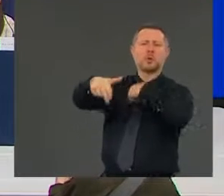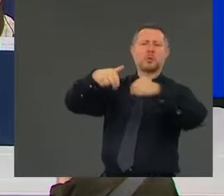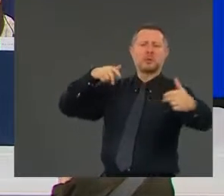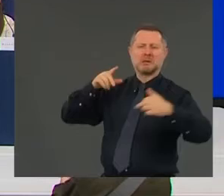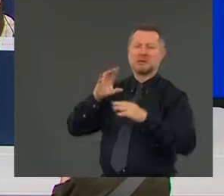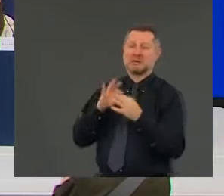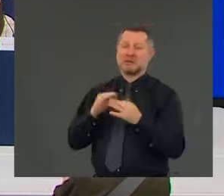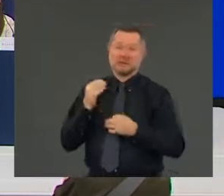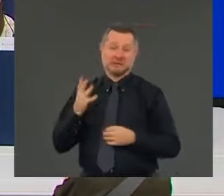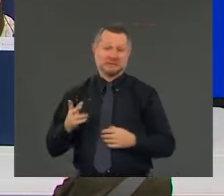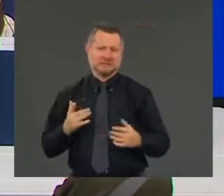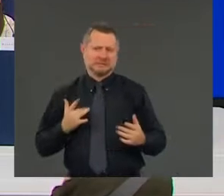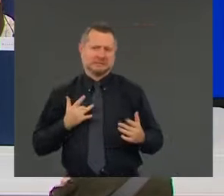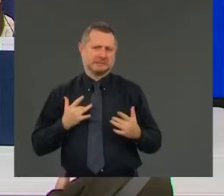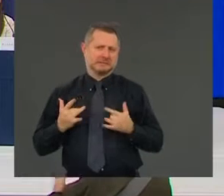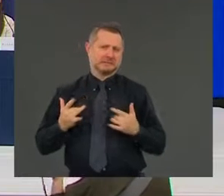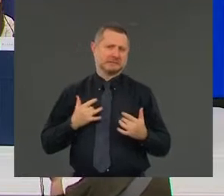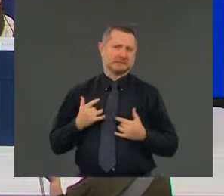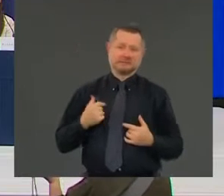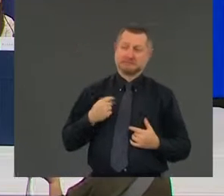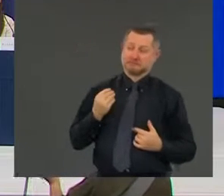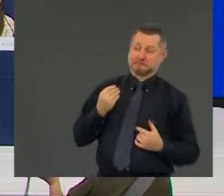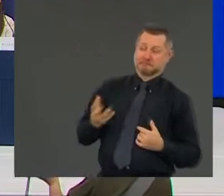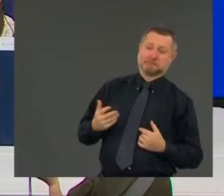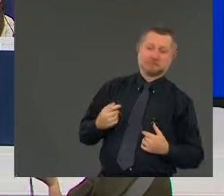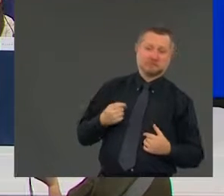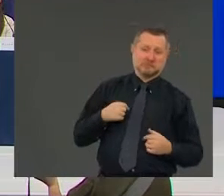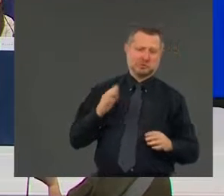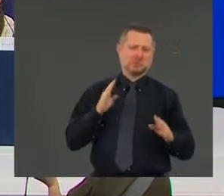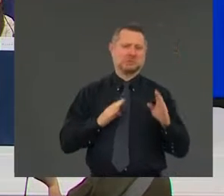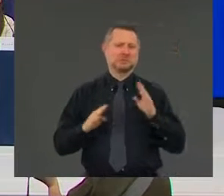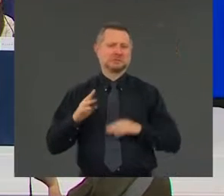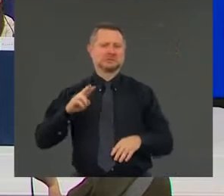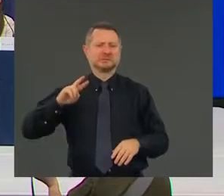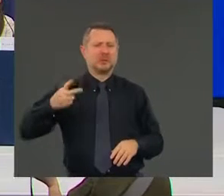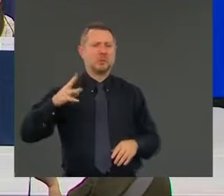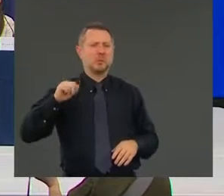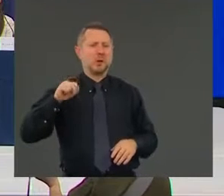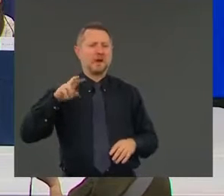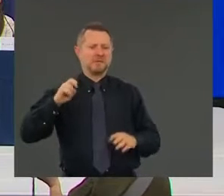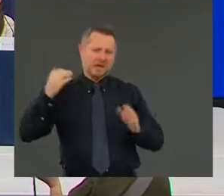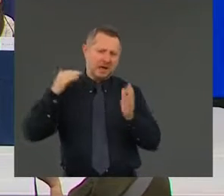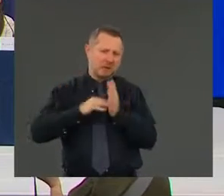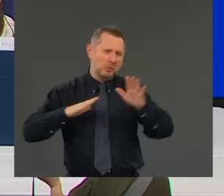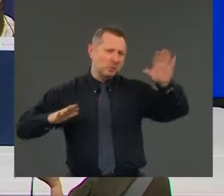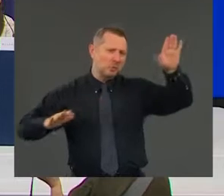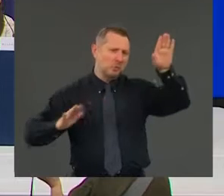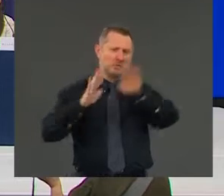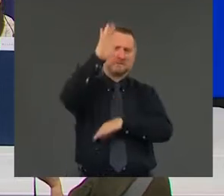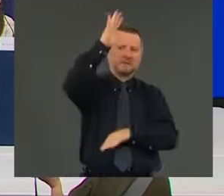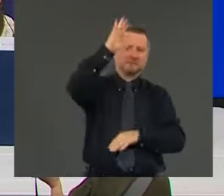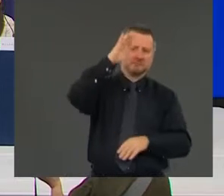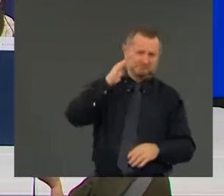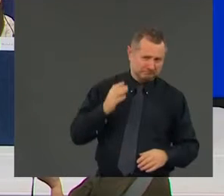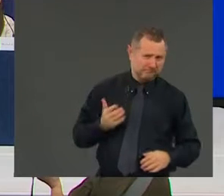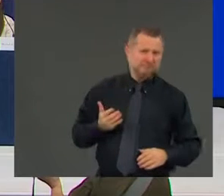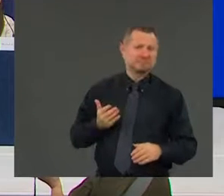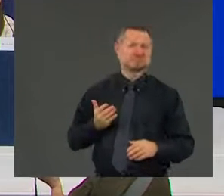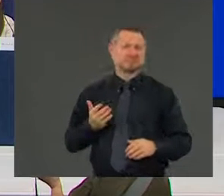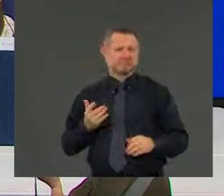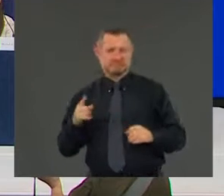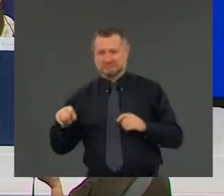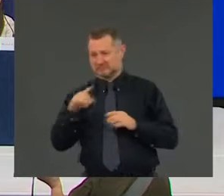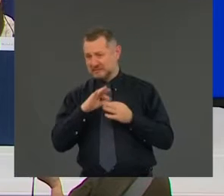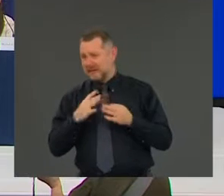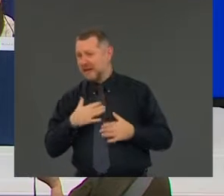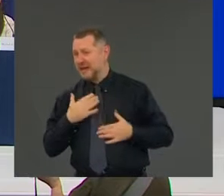concern about a second wave coming. They were happy that the boardwalk was open, but, you know, it's going to get crowded and we're